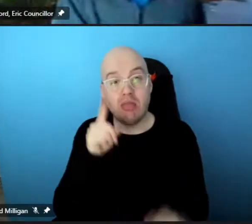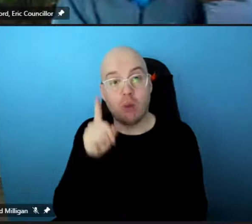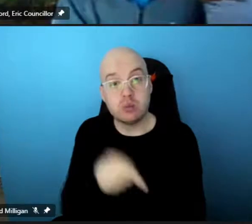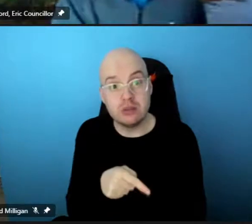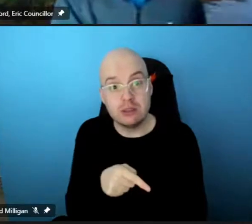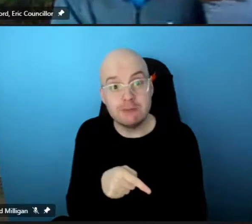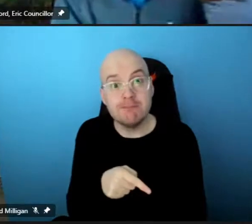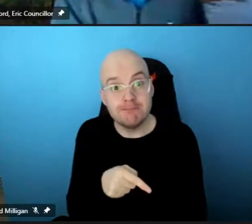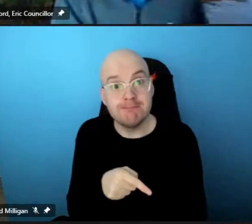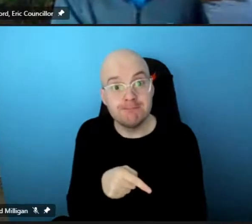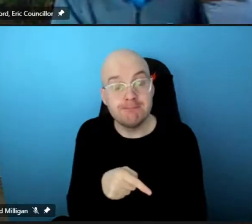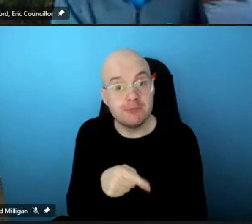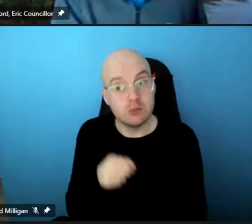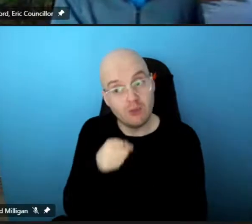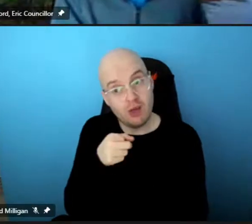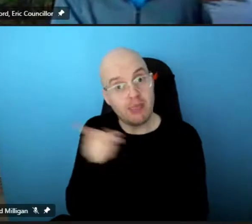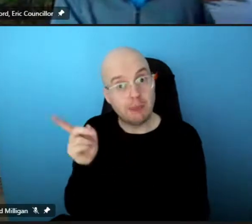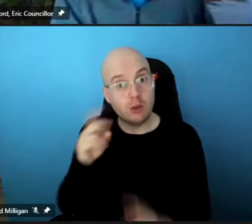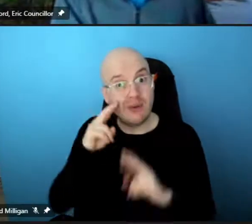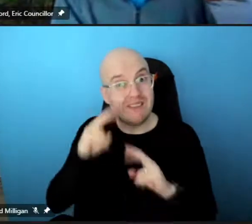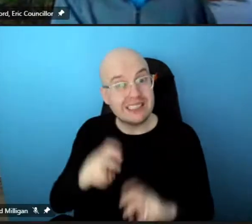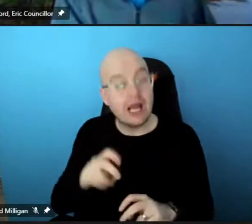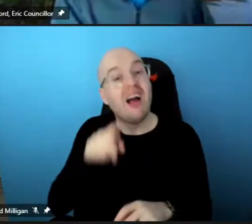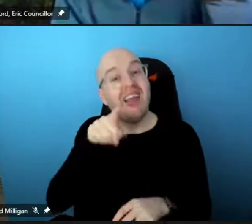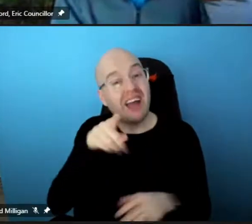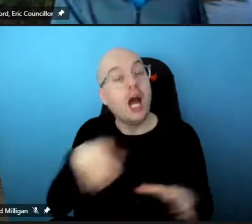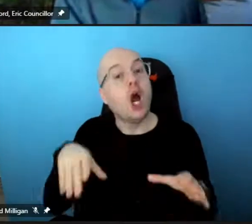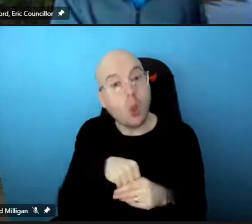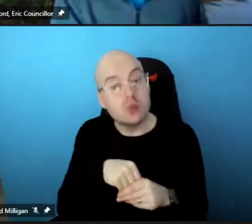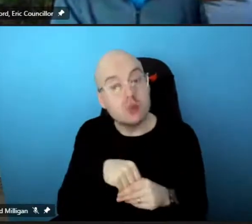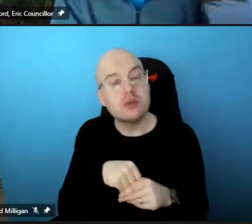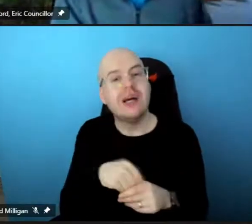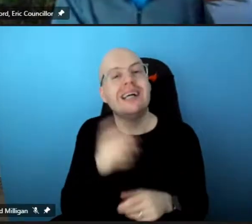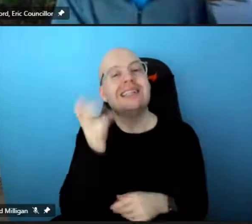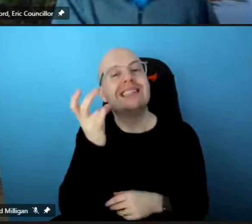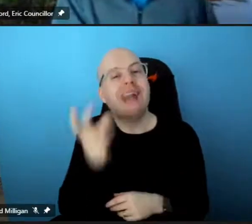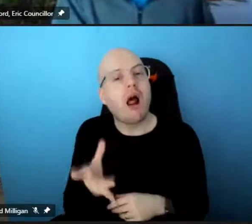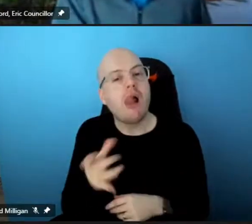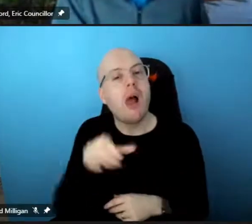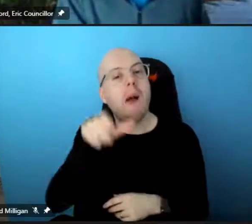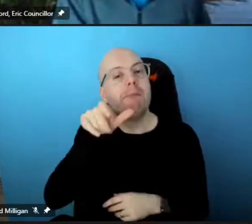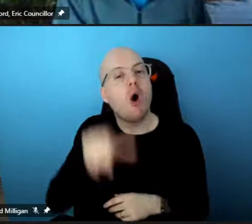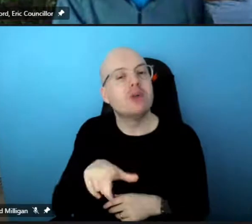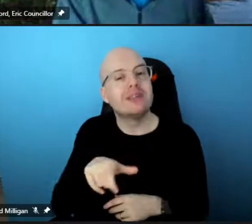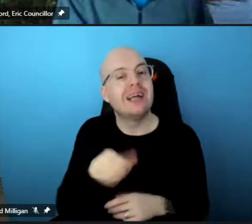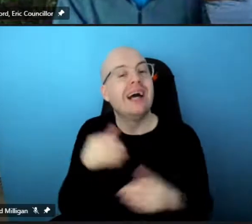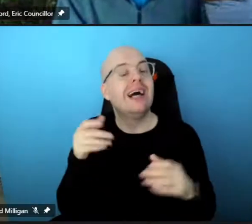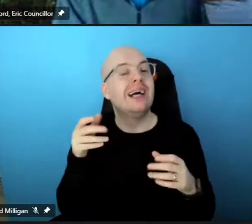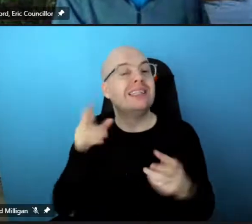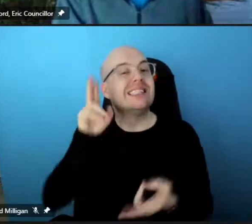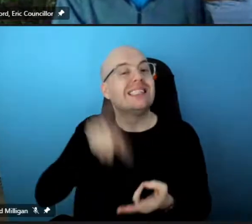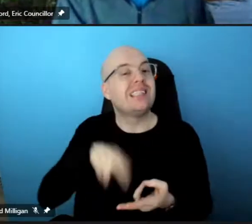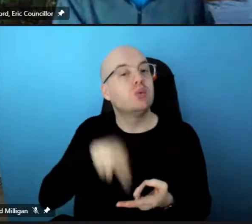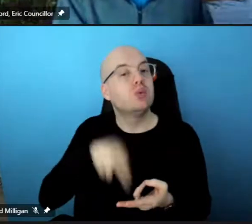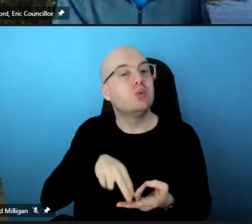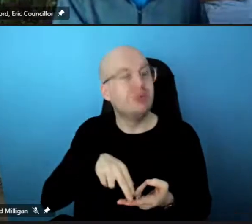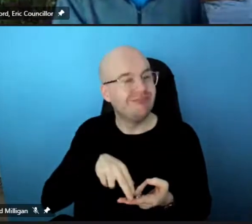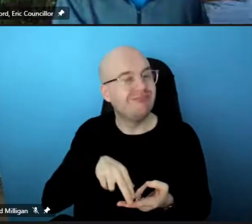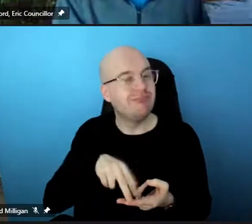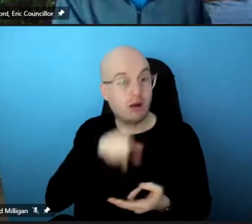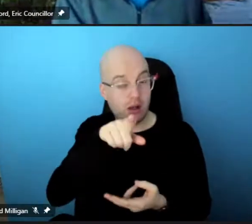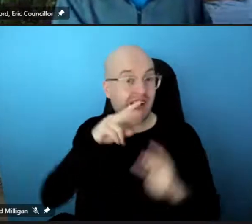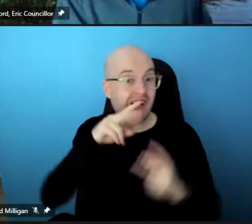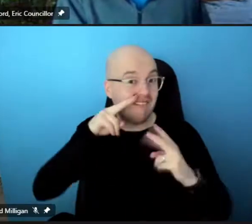go and investigate. Now that includes single person discount, because single person discount matches actually go to an external